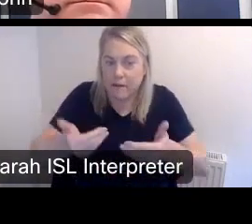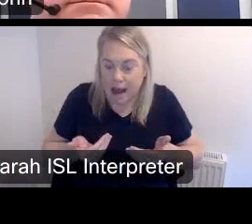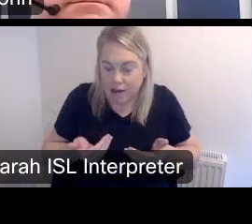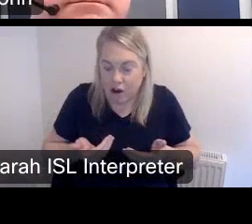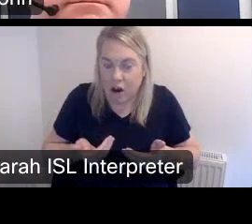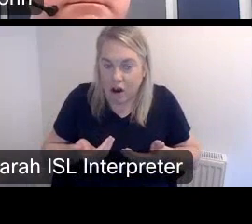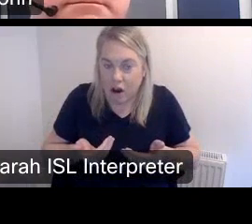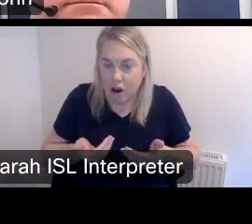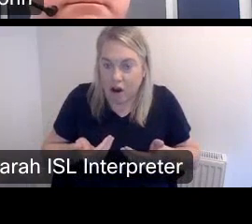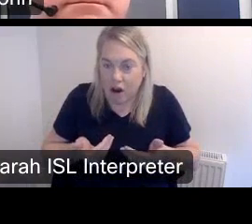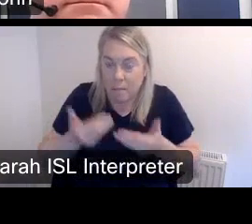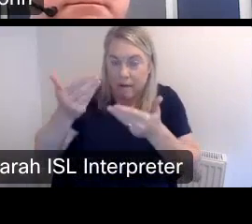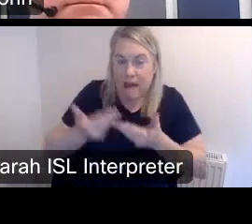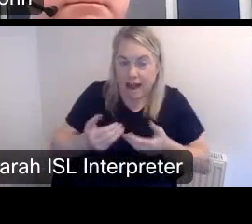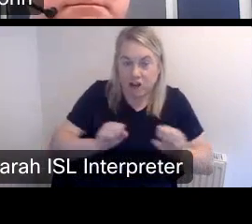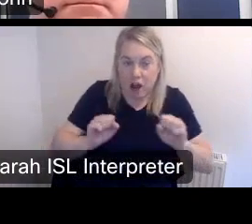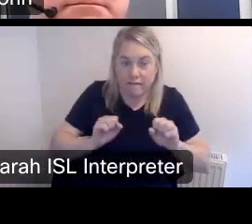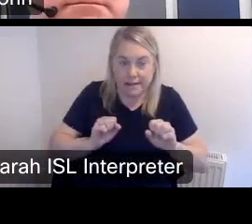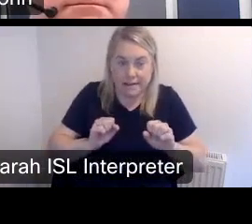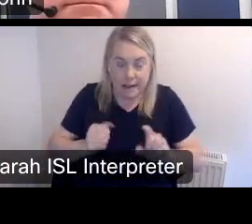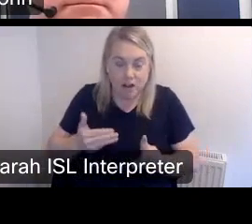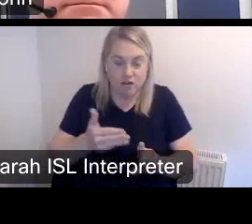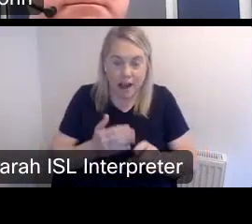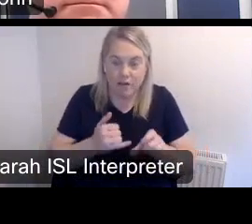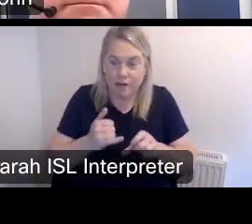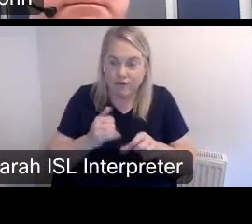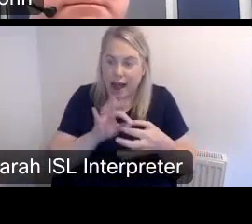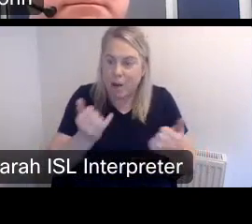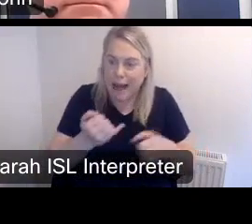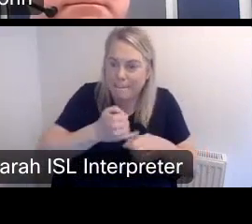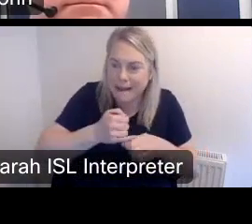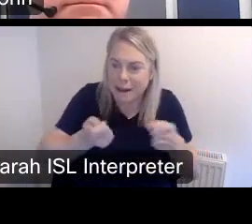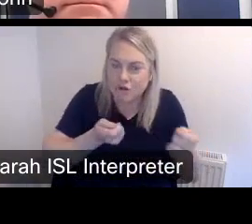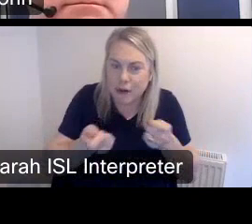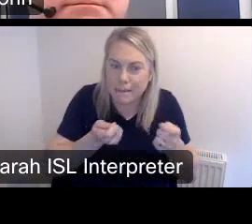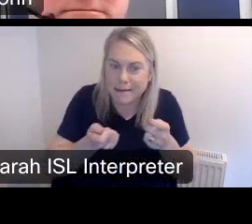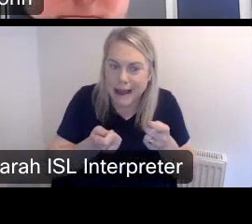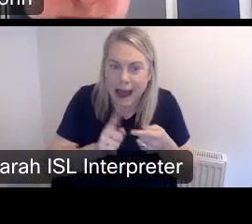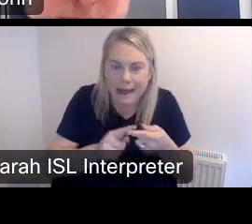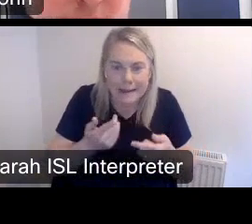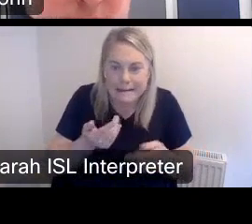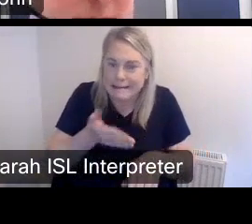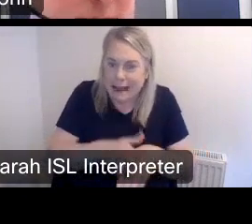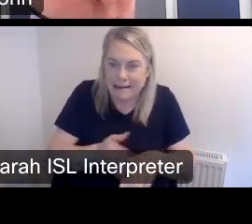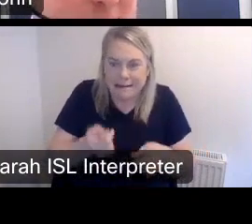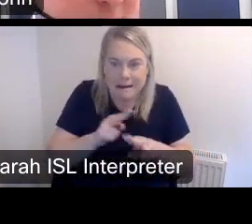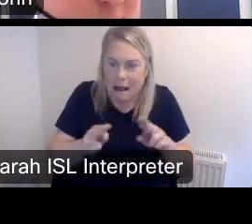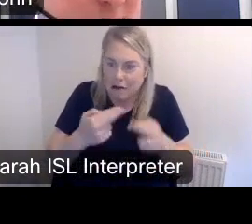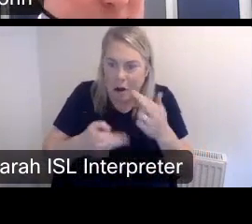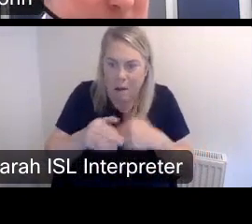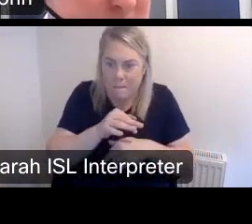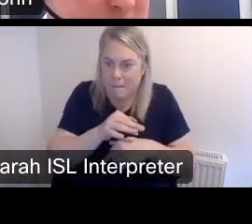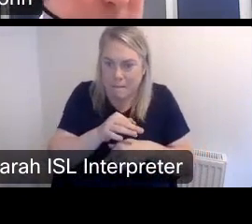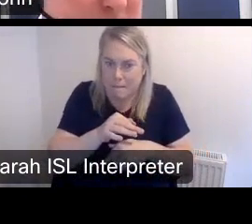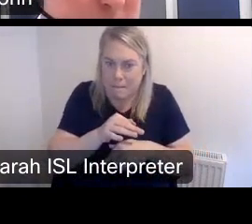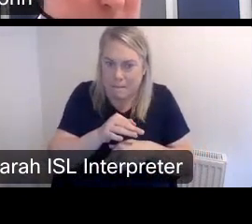health service that is directly related to any medical treatment, and the death did not arise from or was a